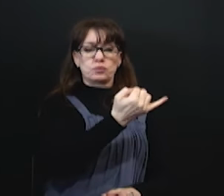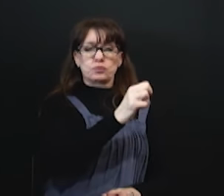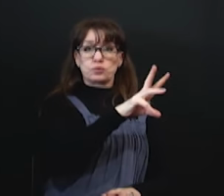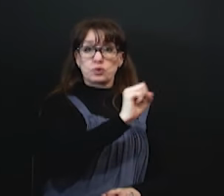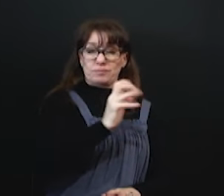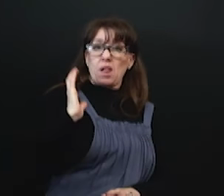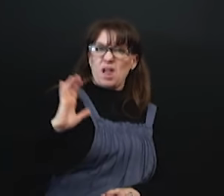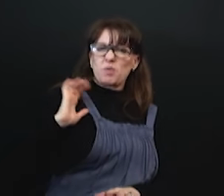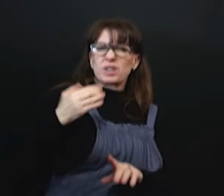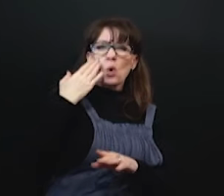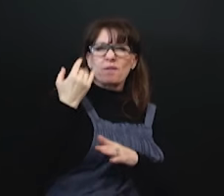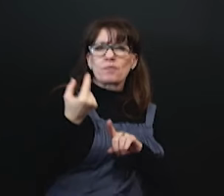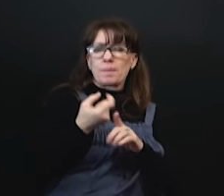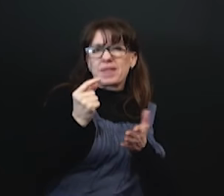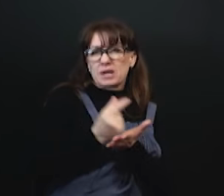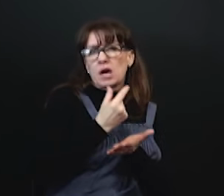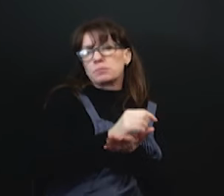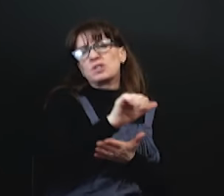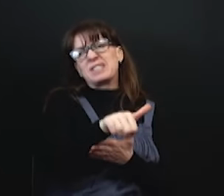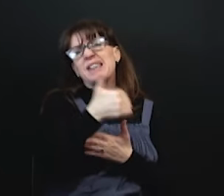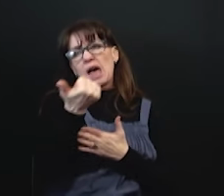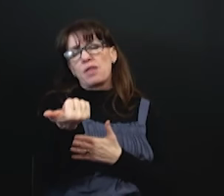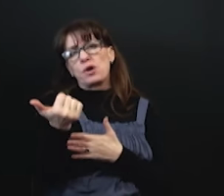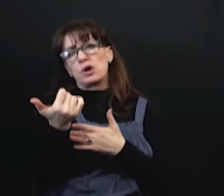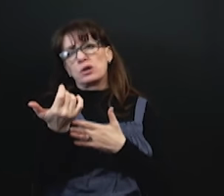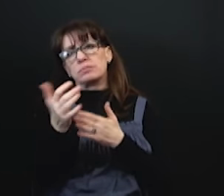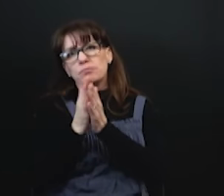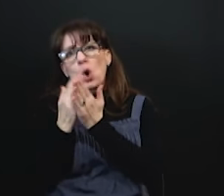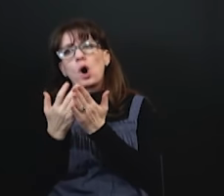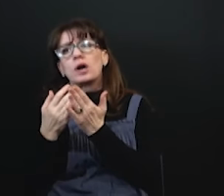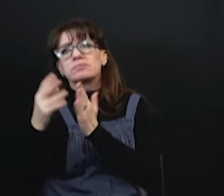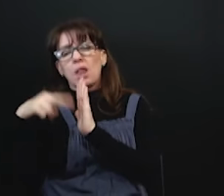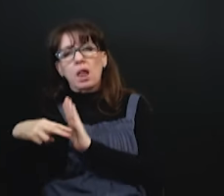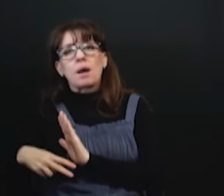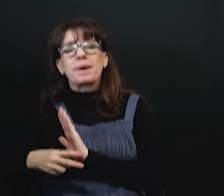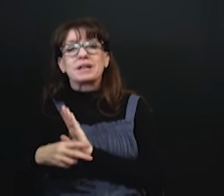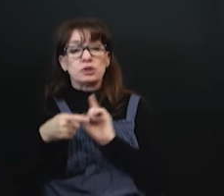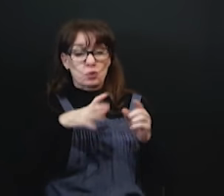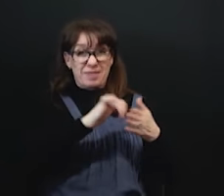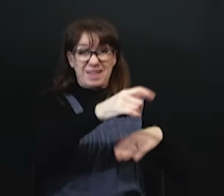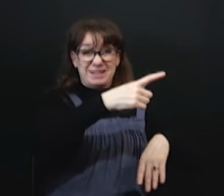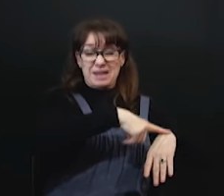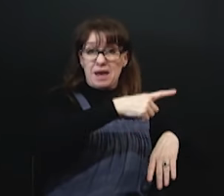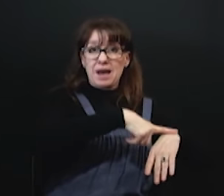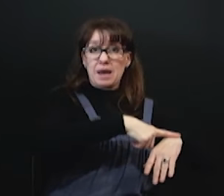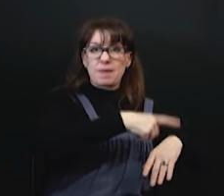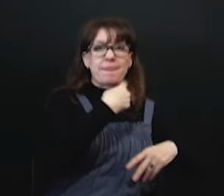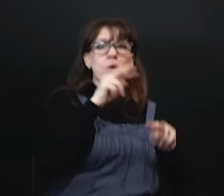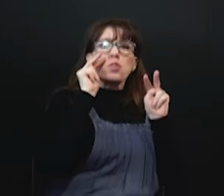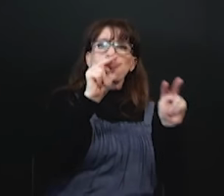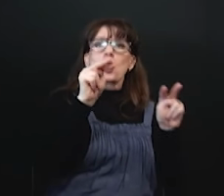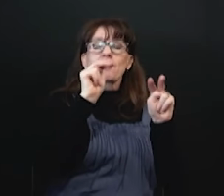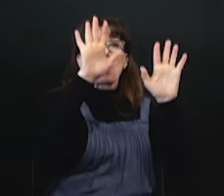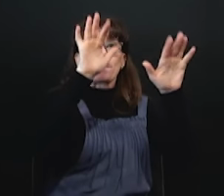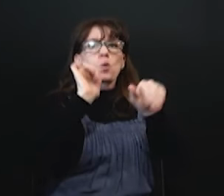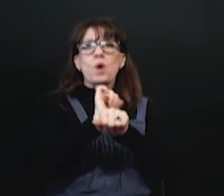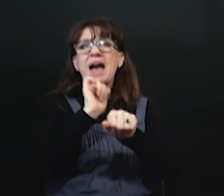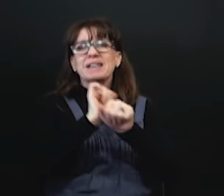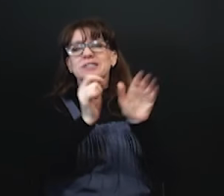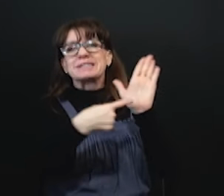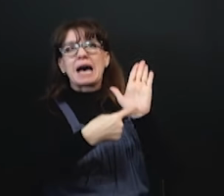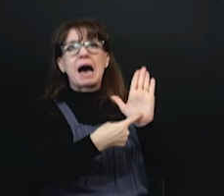know this from the Gospels, we know it from all kinds of other extra-biblical sources, many in Jesus' day and in Paul's day were looking for miraculous